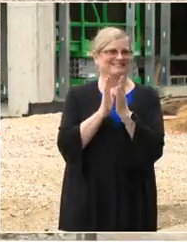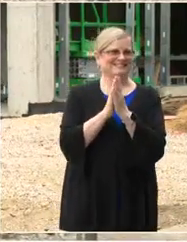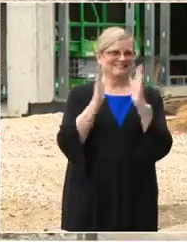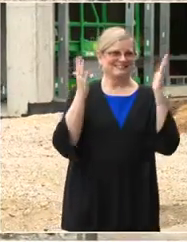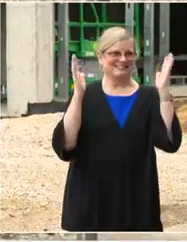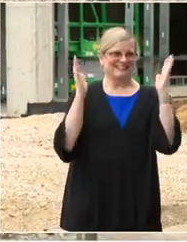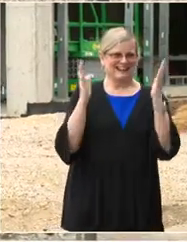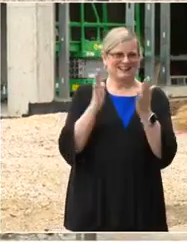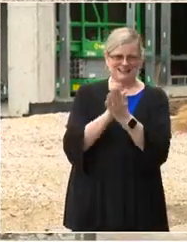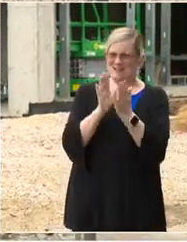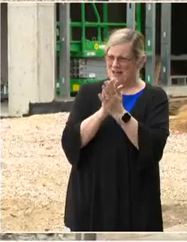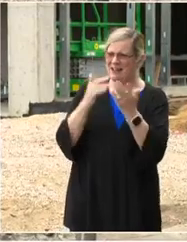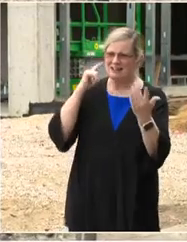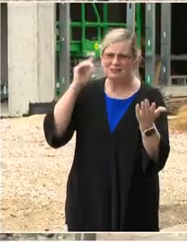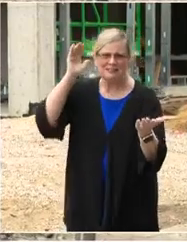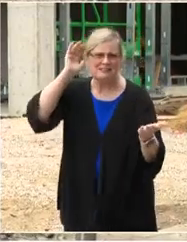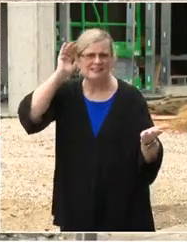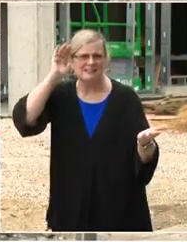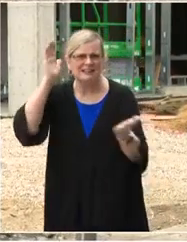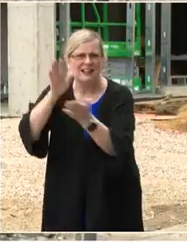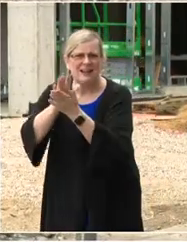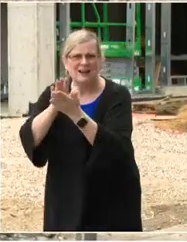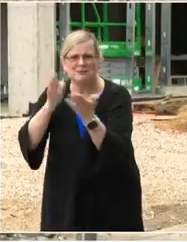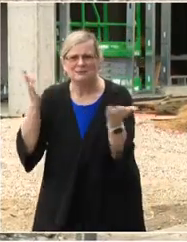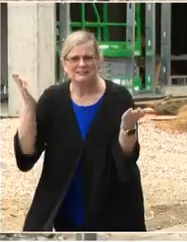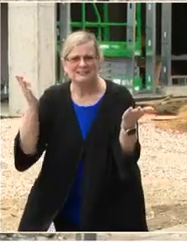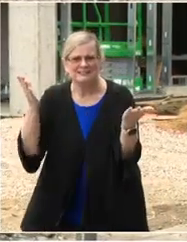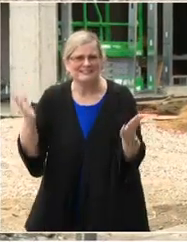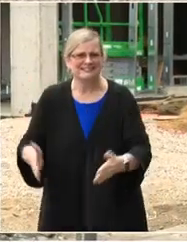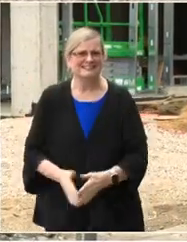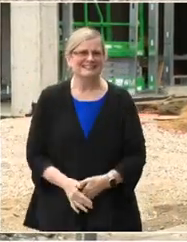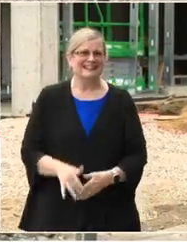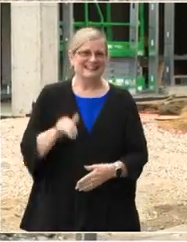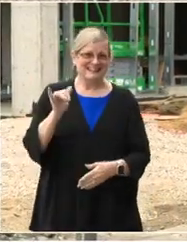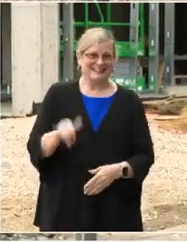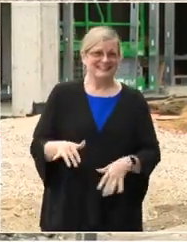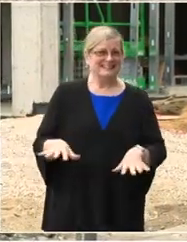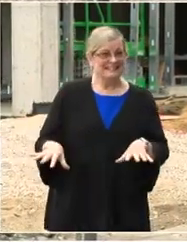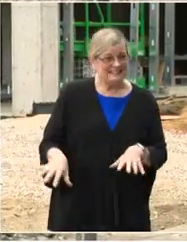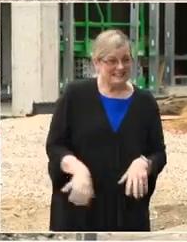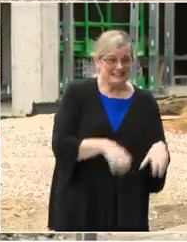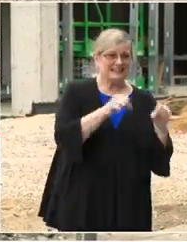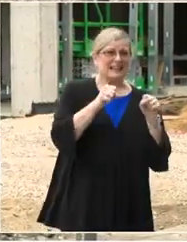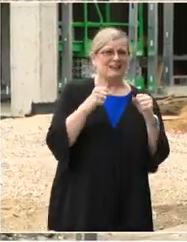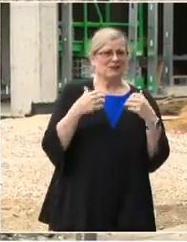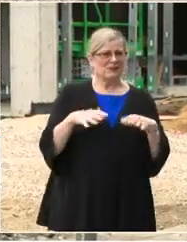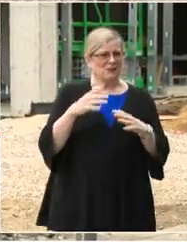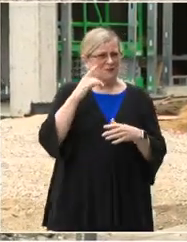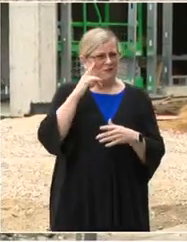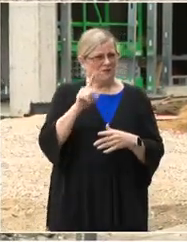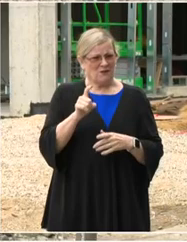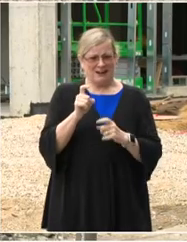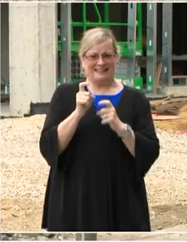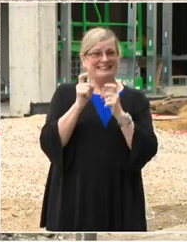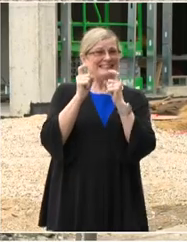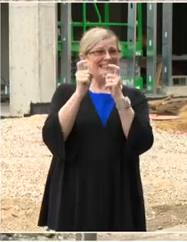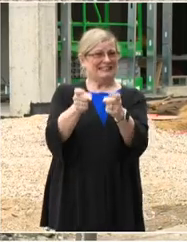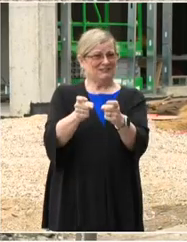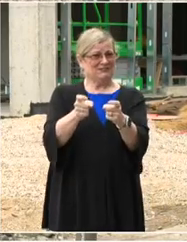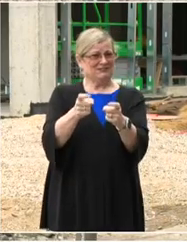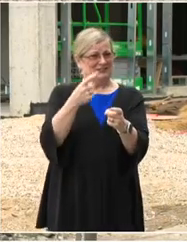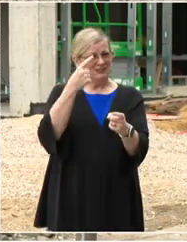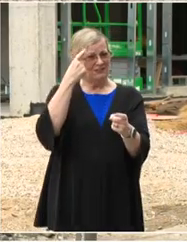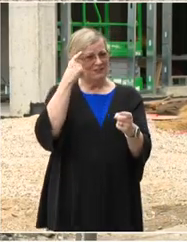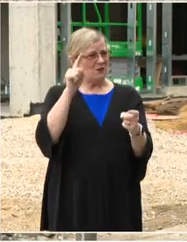that, because that's what it takes in order to deliver for our